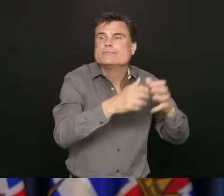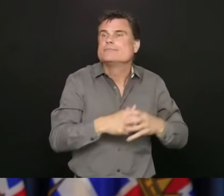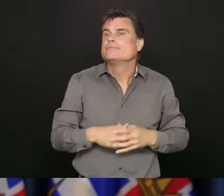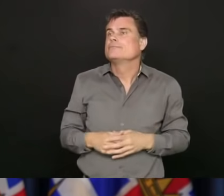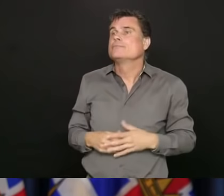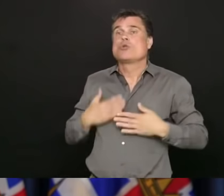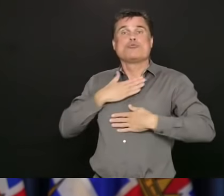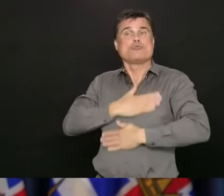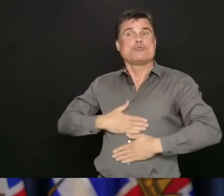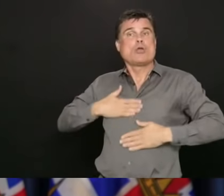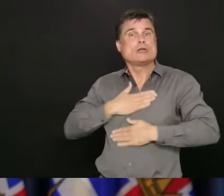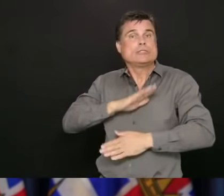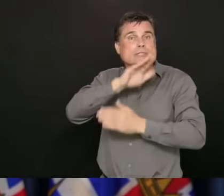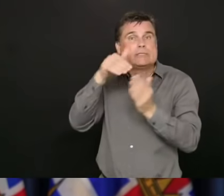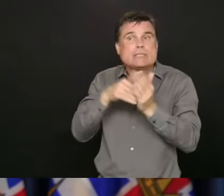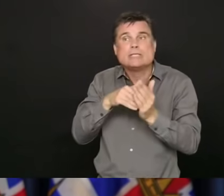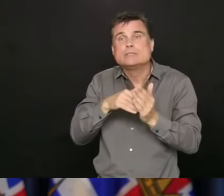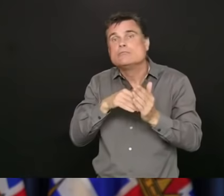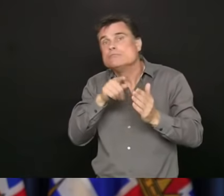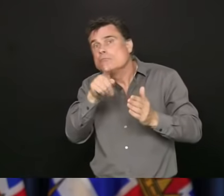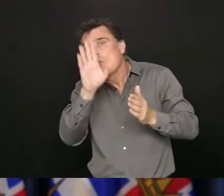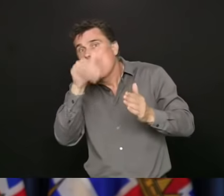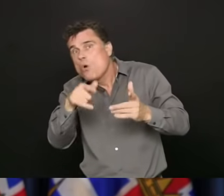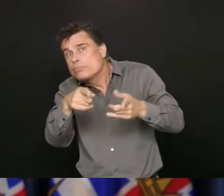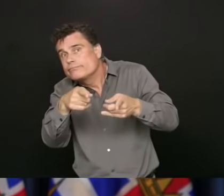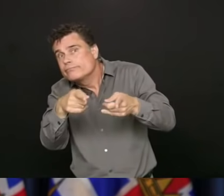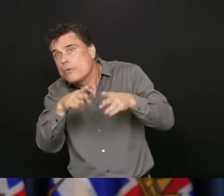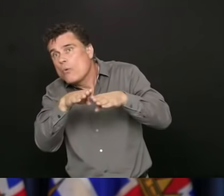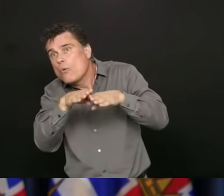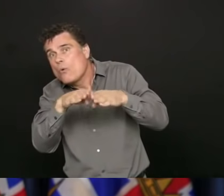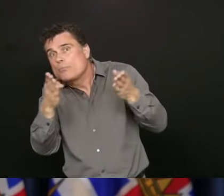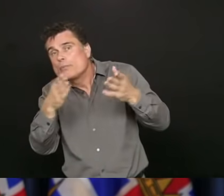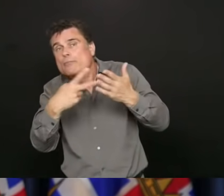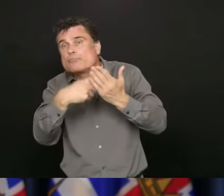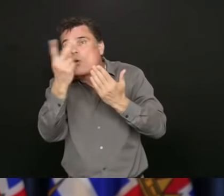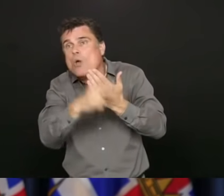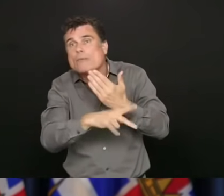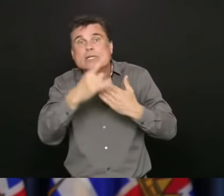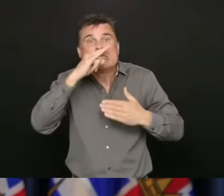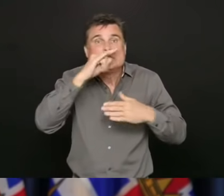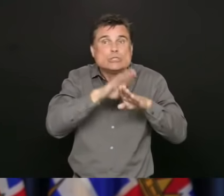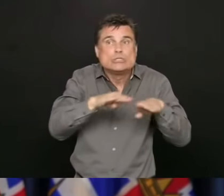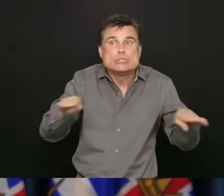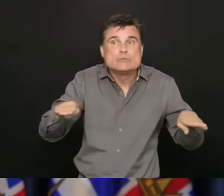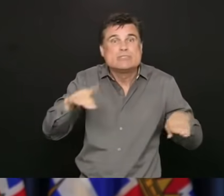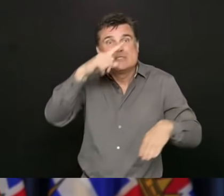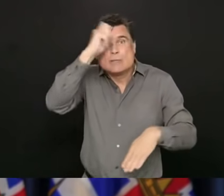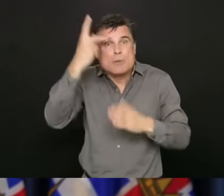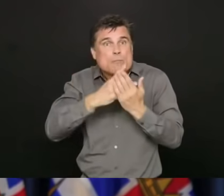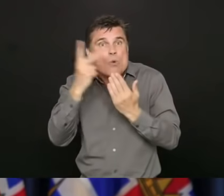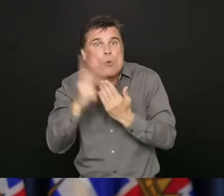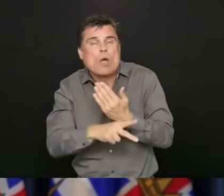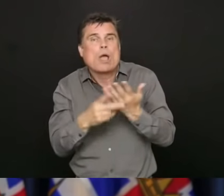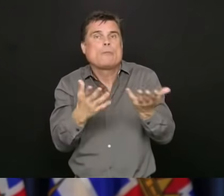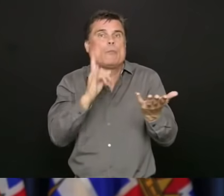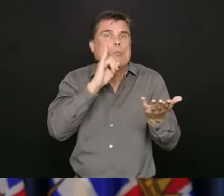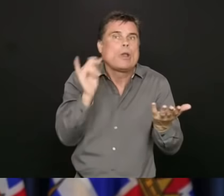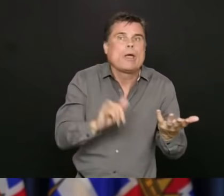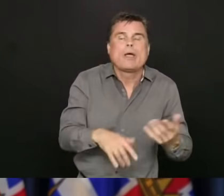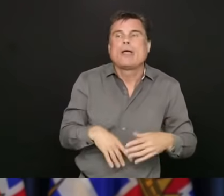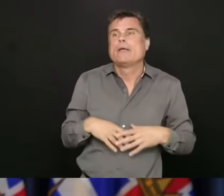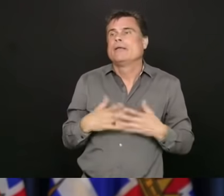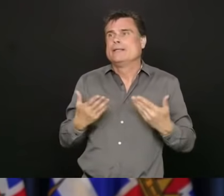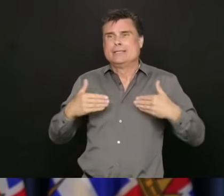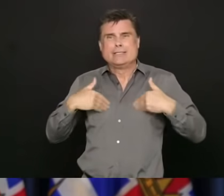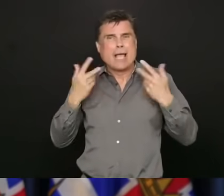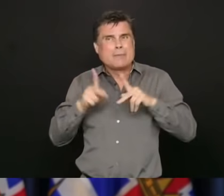children this summer. I mean, sports and rec are important to our well-being and our development as we're young, and youthful people need to be out running around